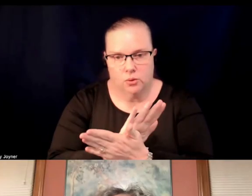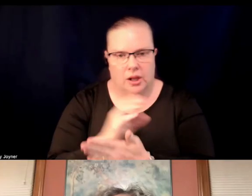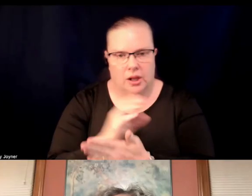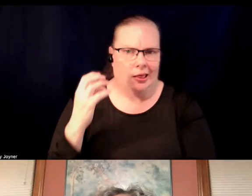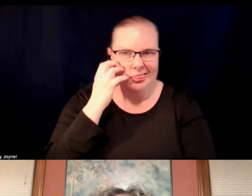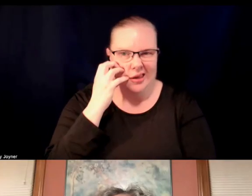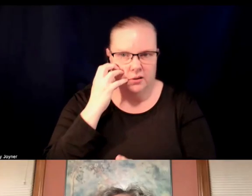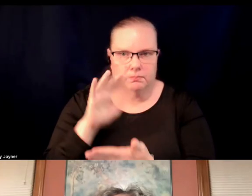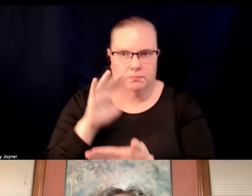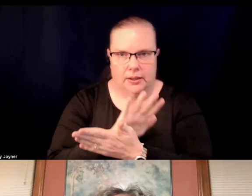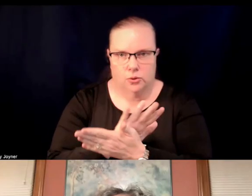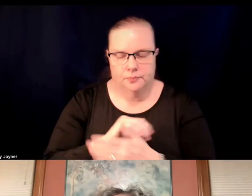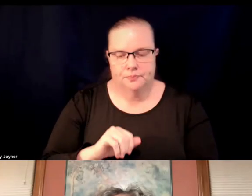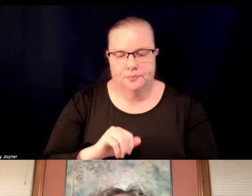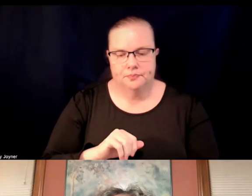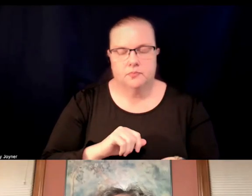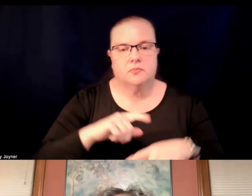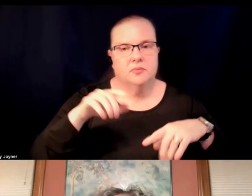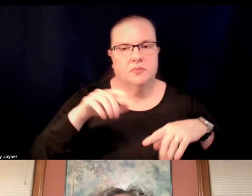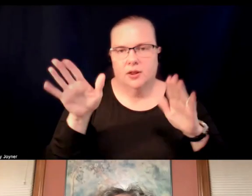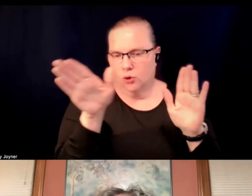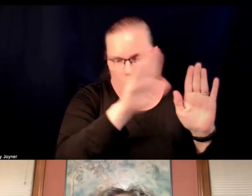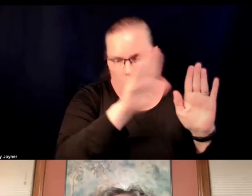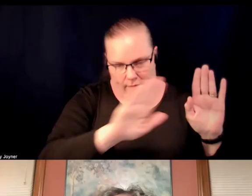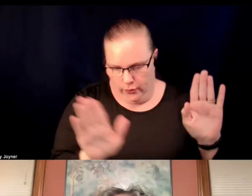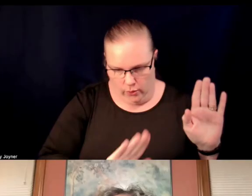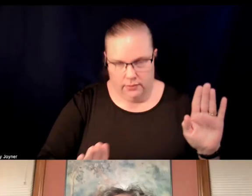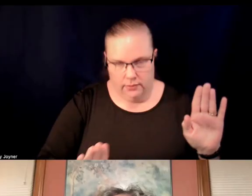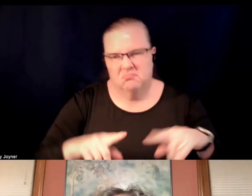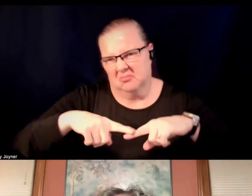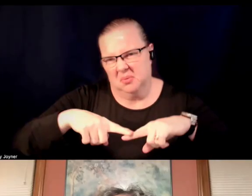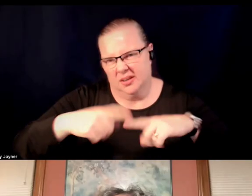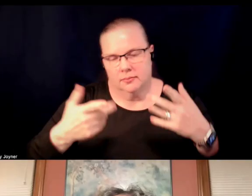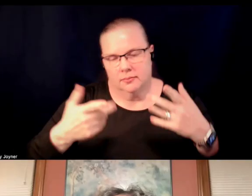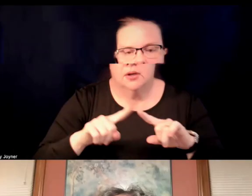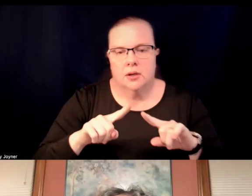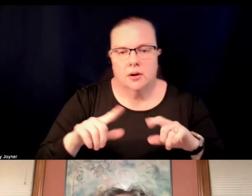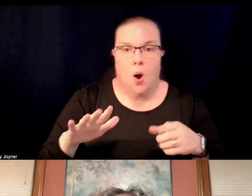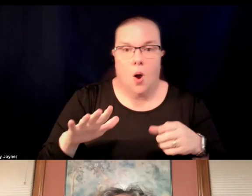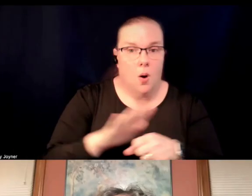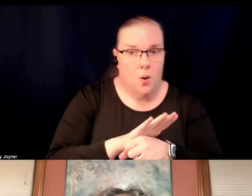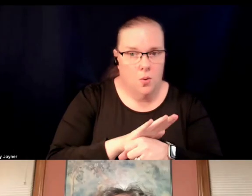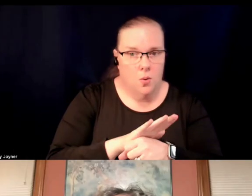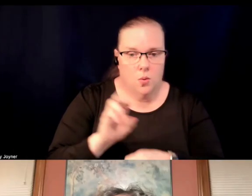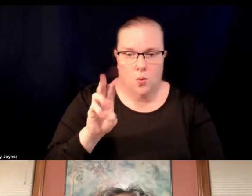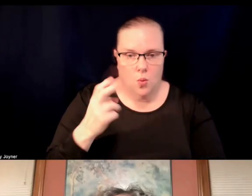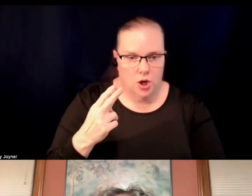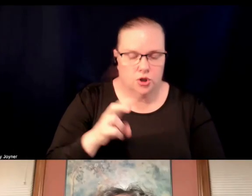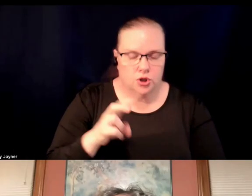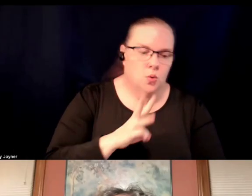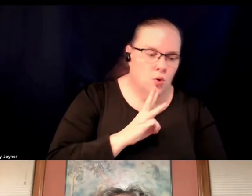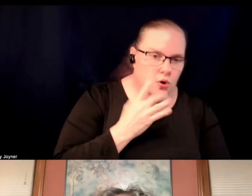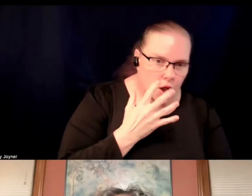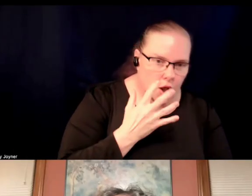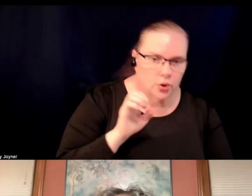the whole thing, depending. But most of the time I do a whole wash, either in watercolor or gouache, and